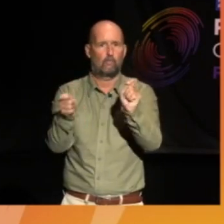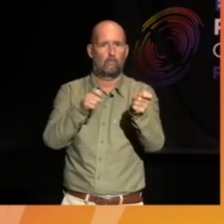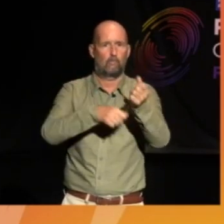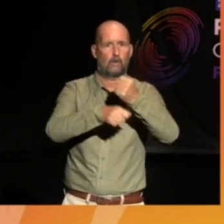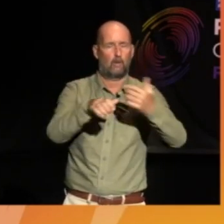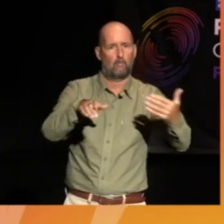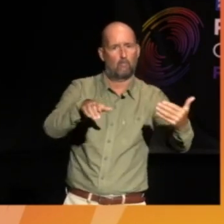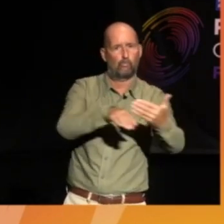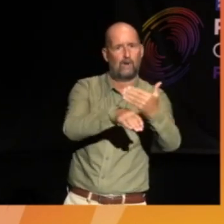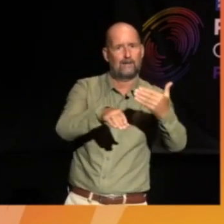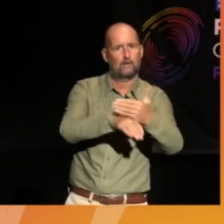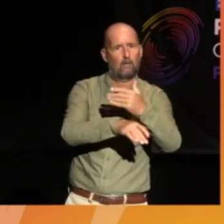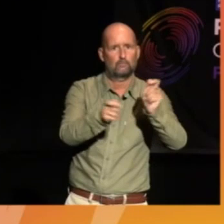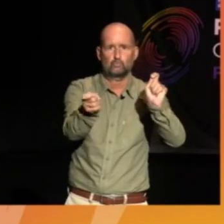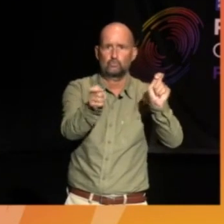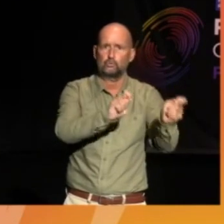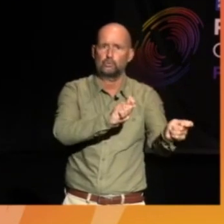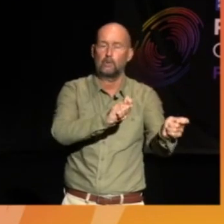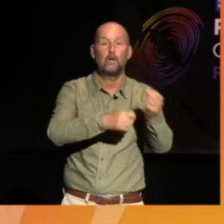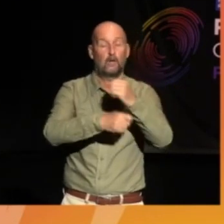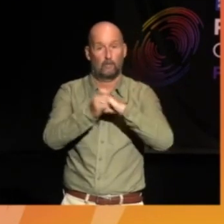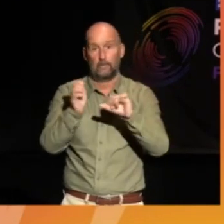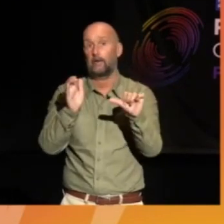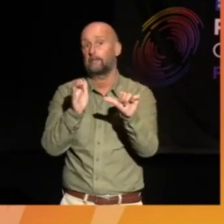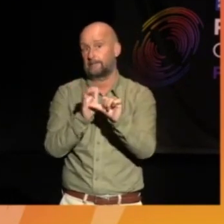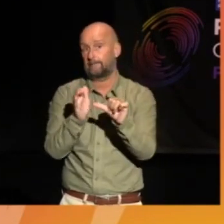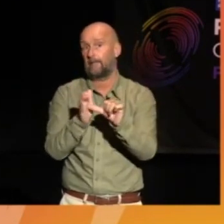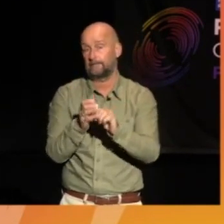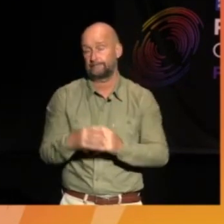is really challenging.